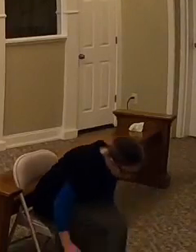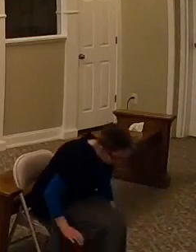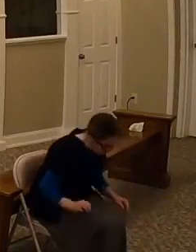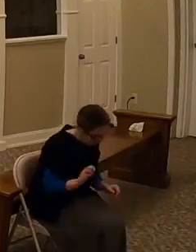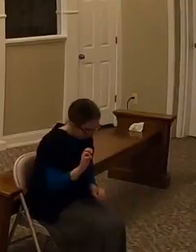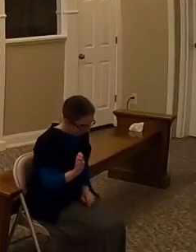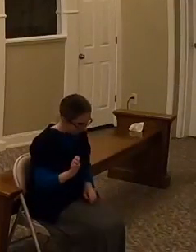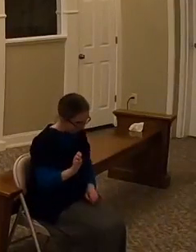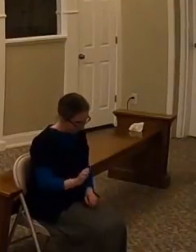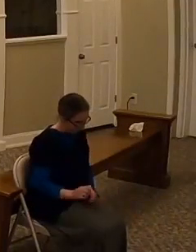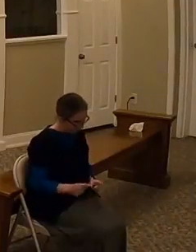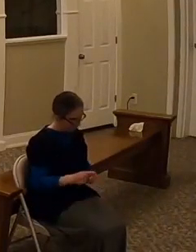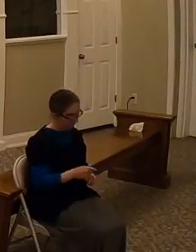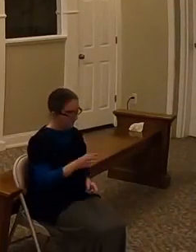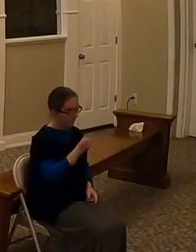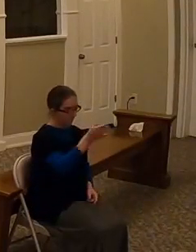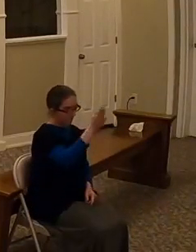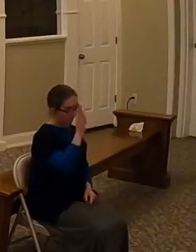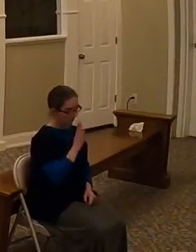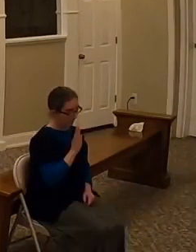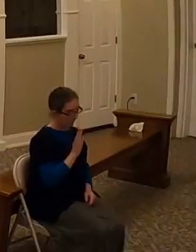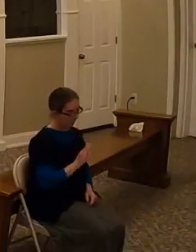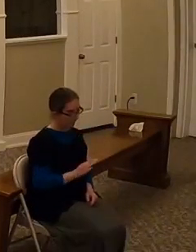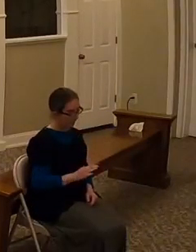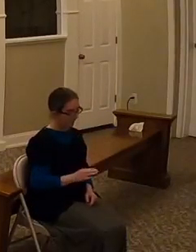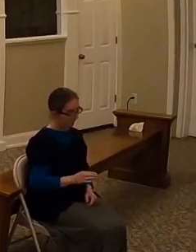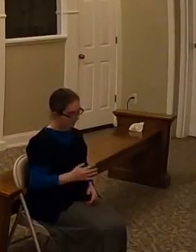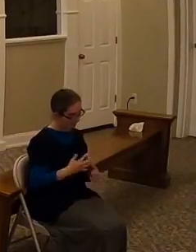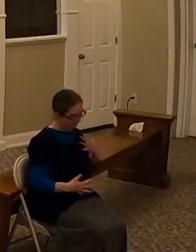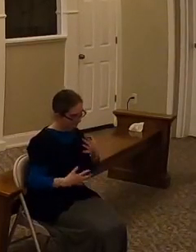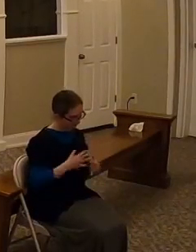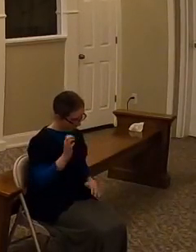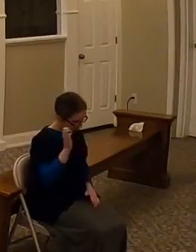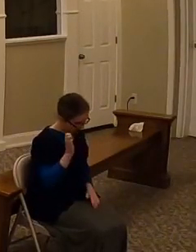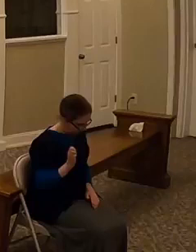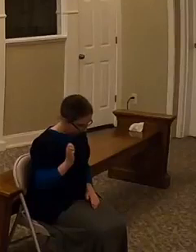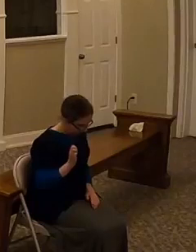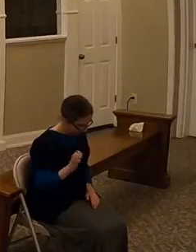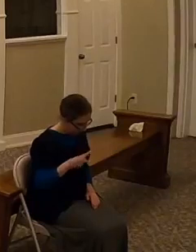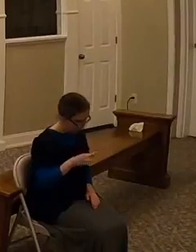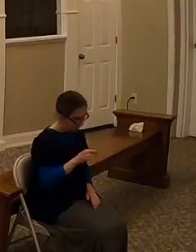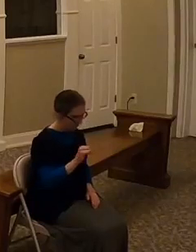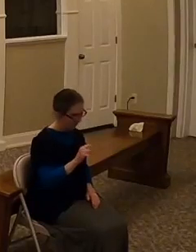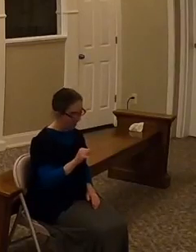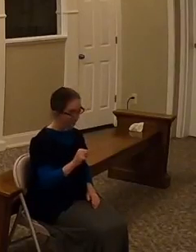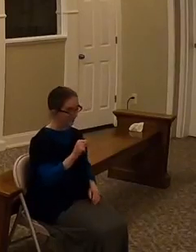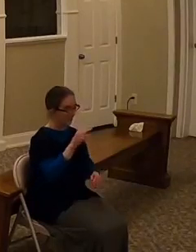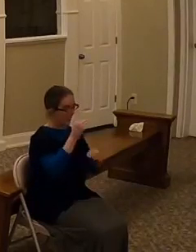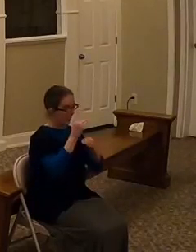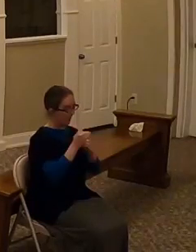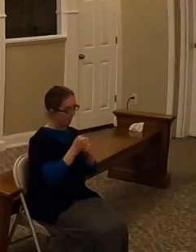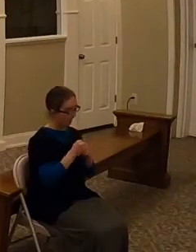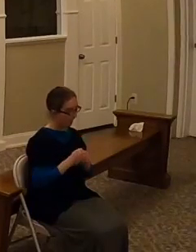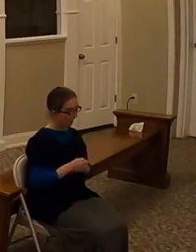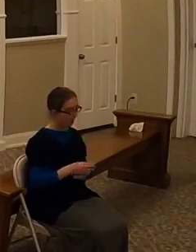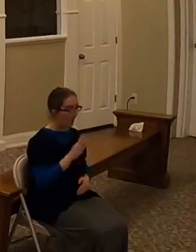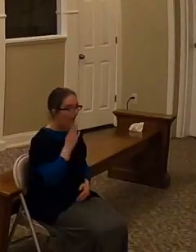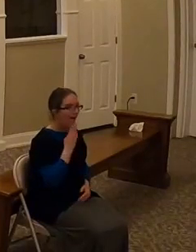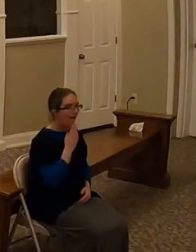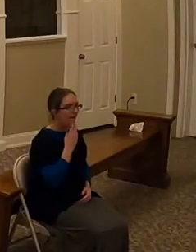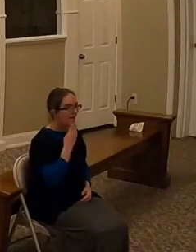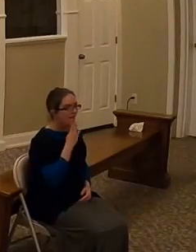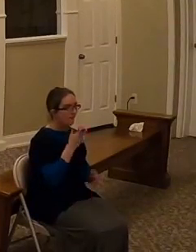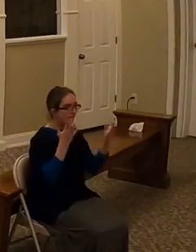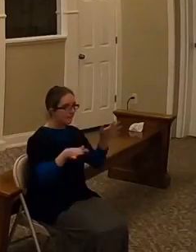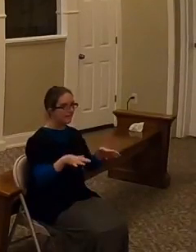Exercise thyself rather unto godliness, for bodily exercise profiteth little. I've been telling y'all